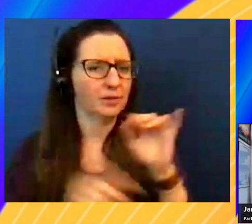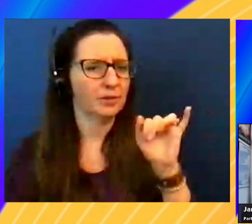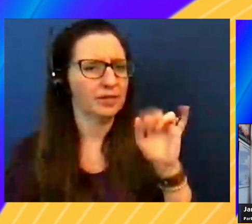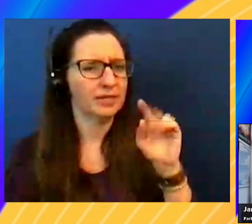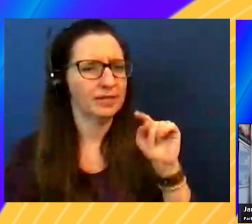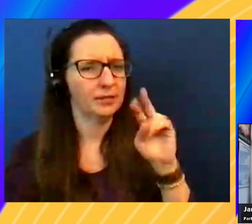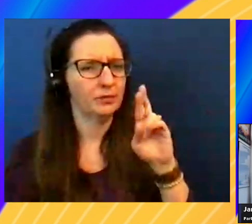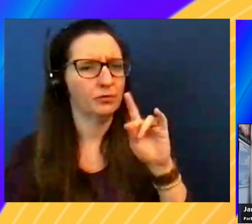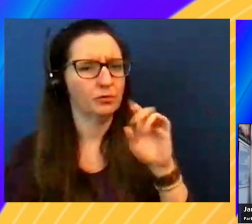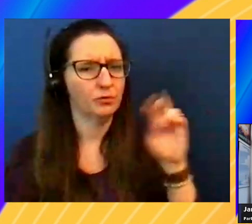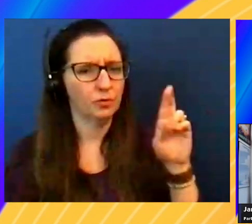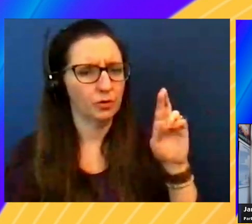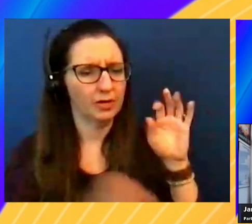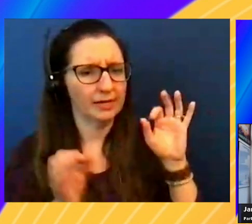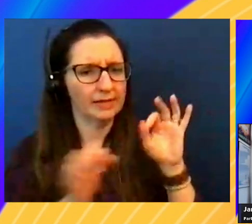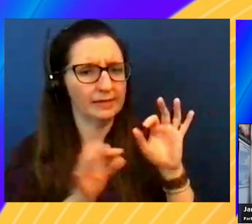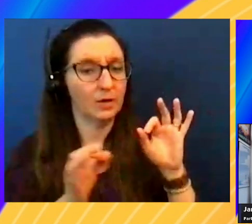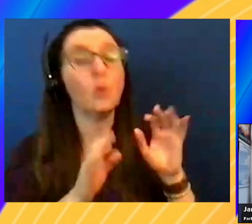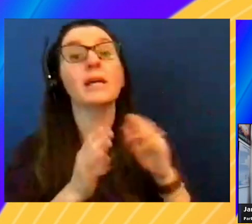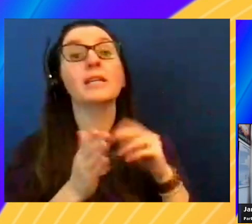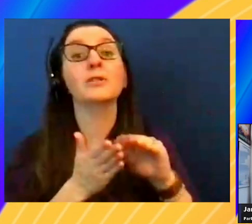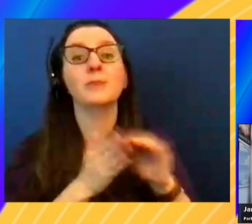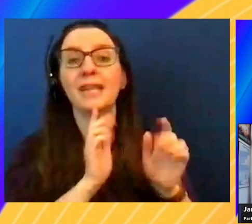the CloudWatch menu.